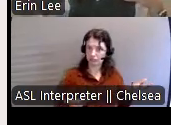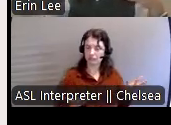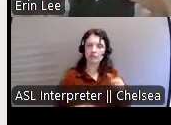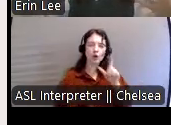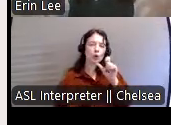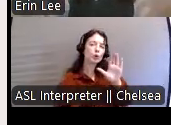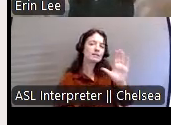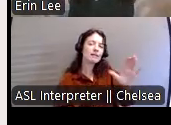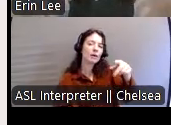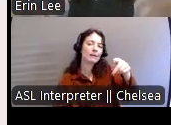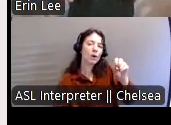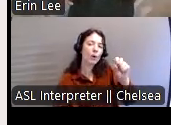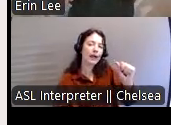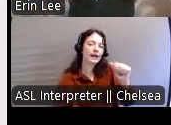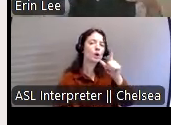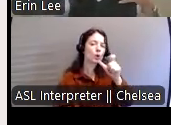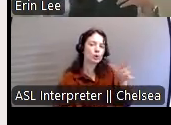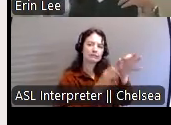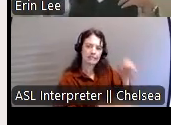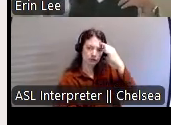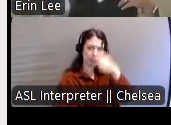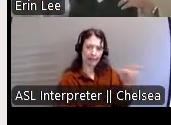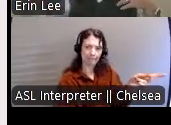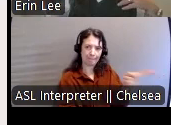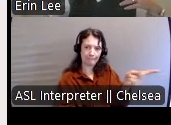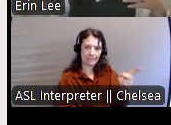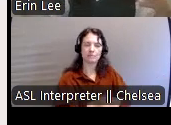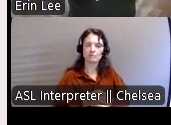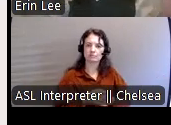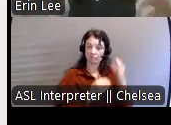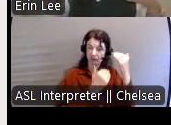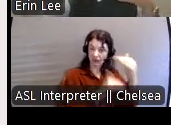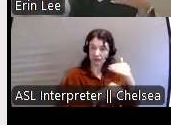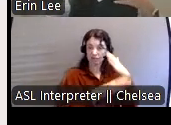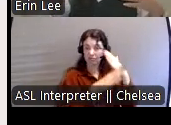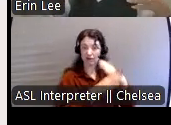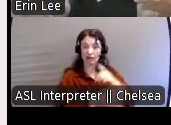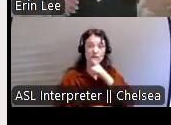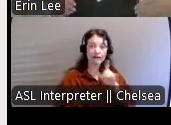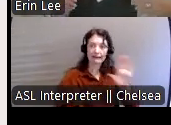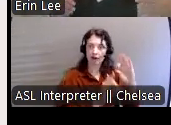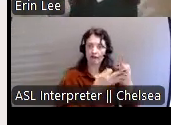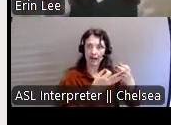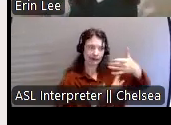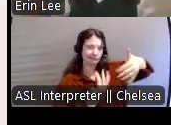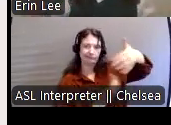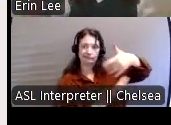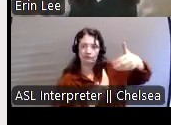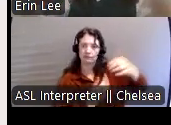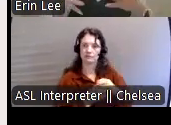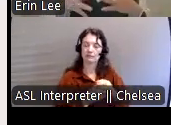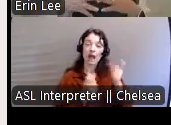POAs? Who are the restrictions? What are the restrictions and the realities about the family dynamic, and understanding trauma from